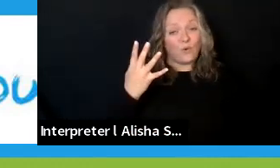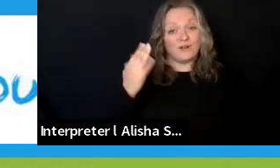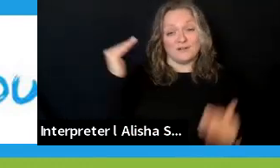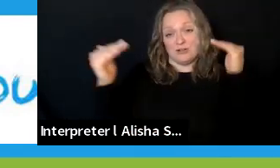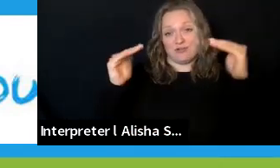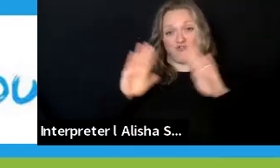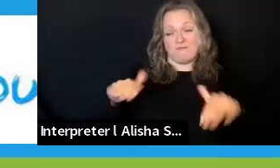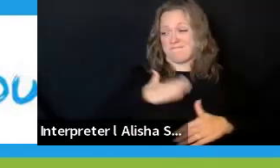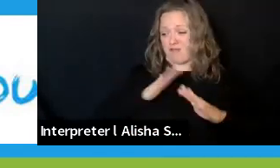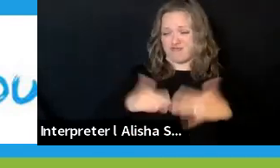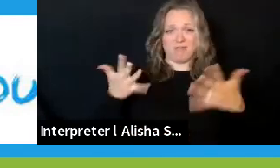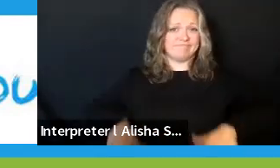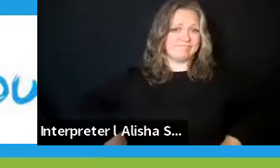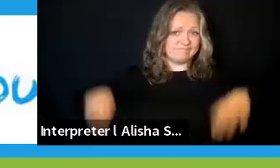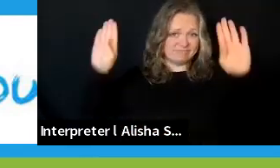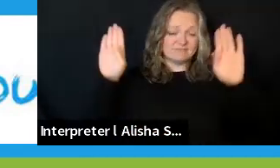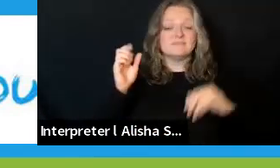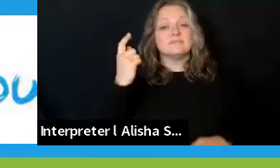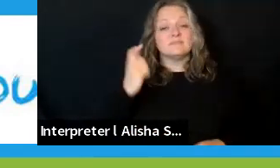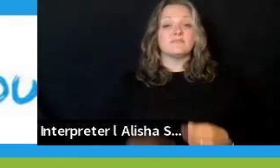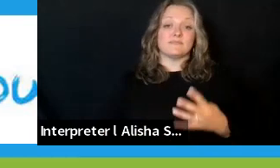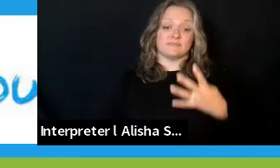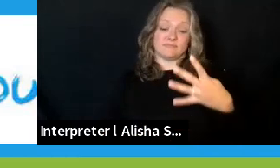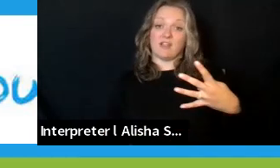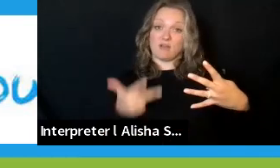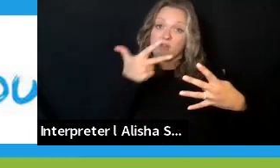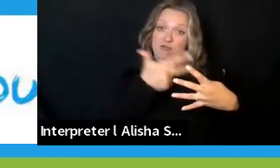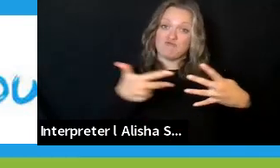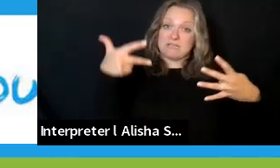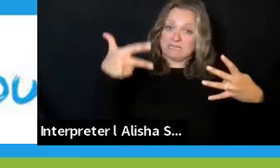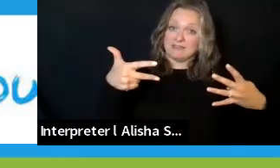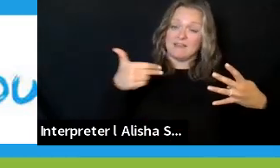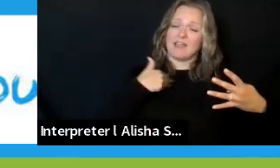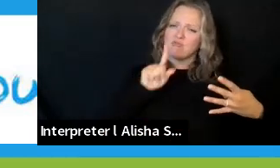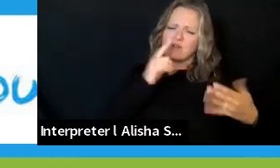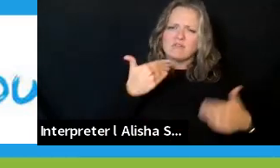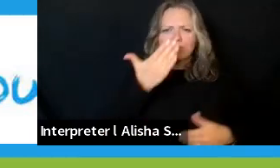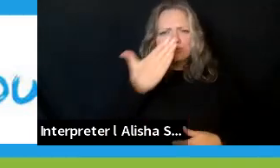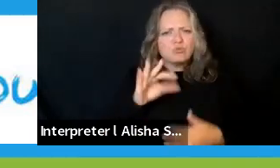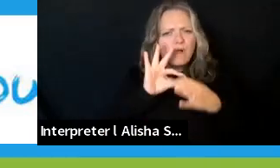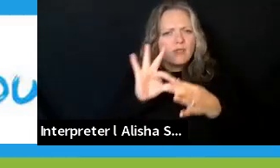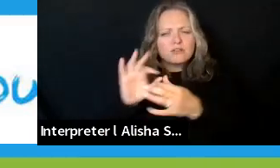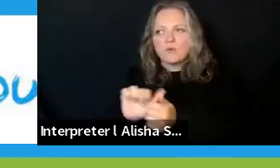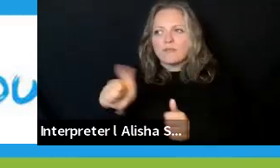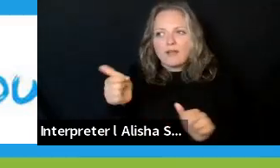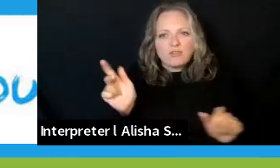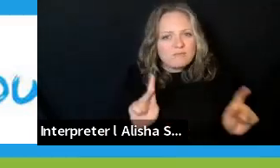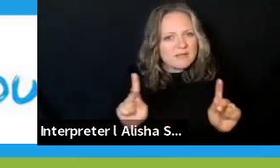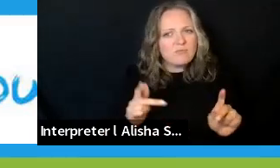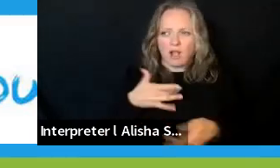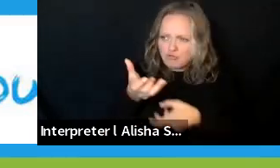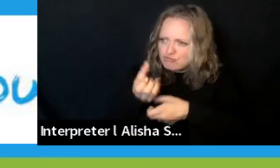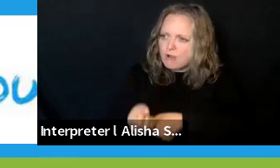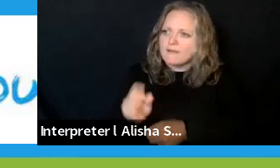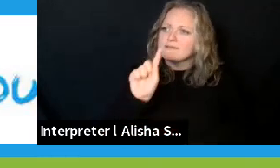children. And out of all 4 of them, 3 of them had really good relationships with others, people they could trust,